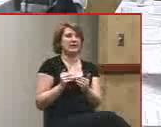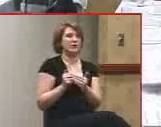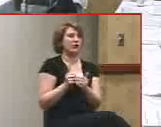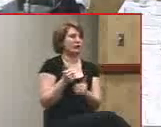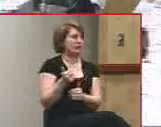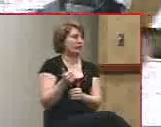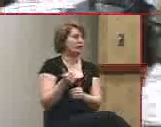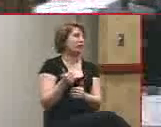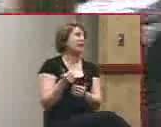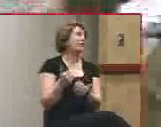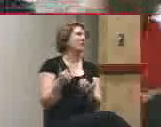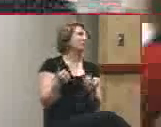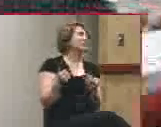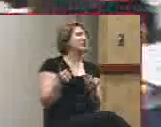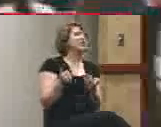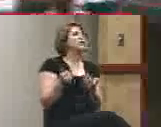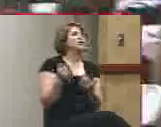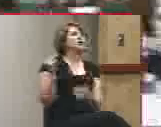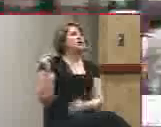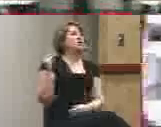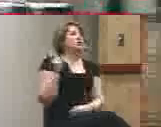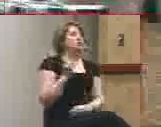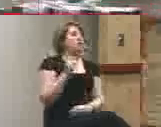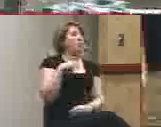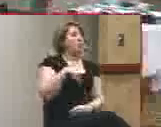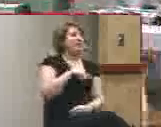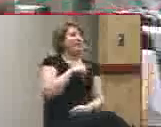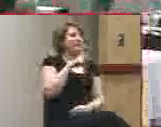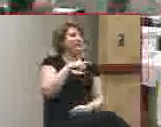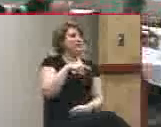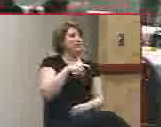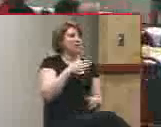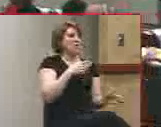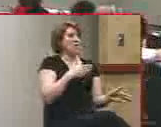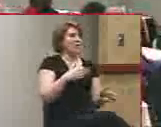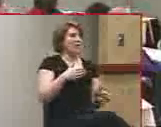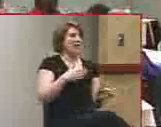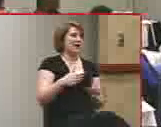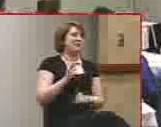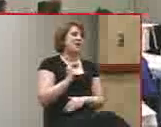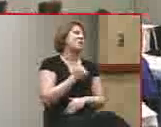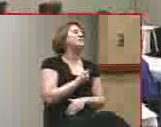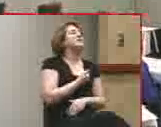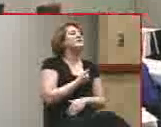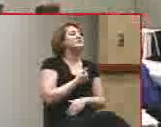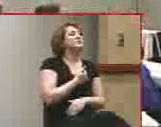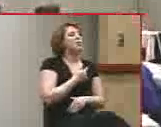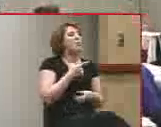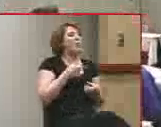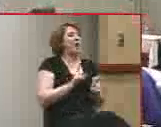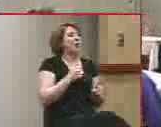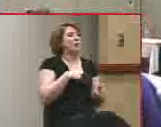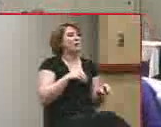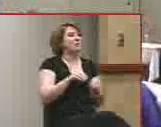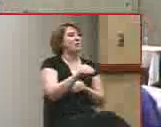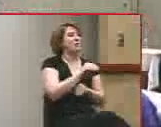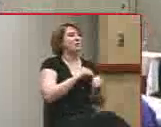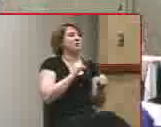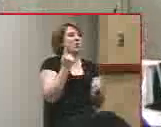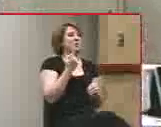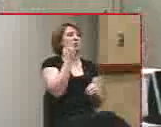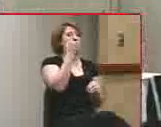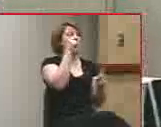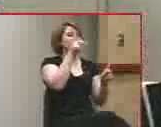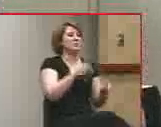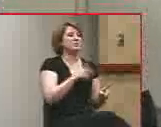do is organize ourselves so that as we move, there's always one person that's going to be